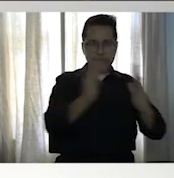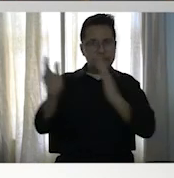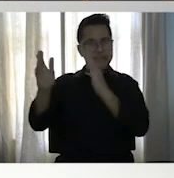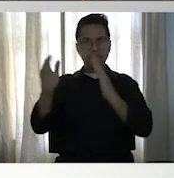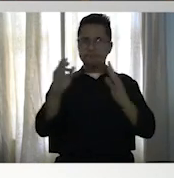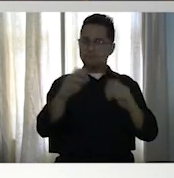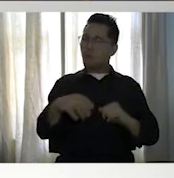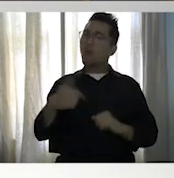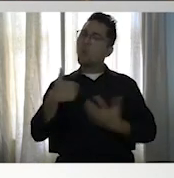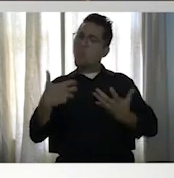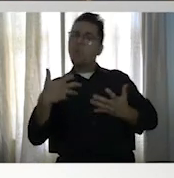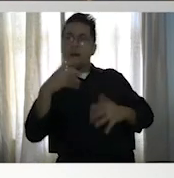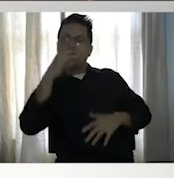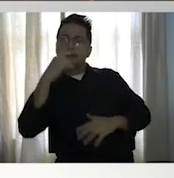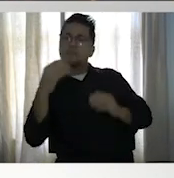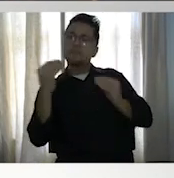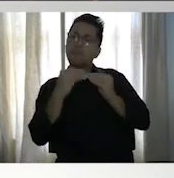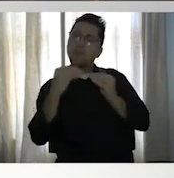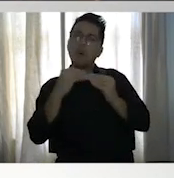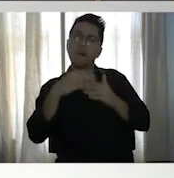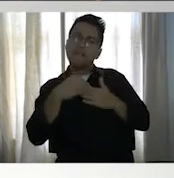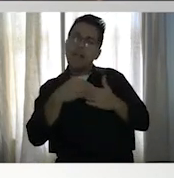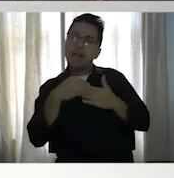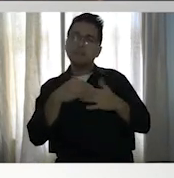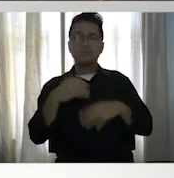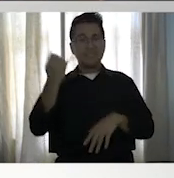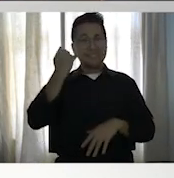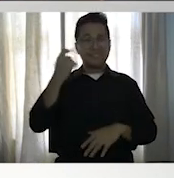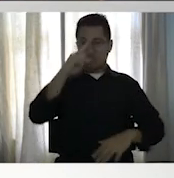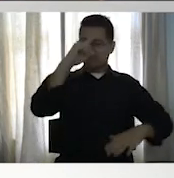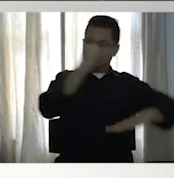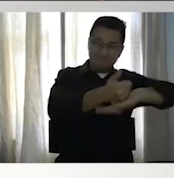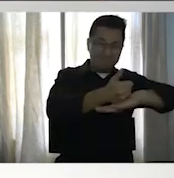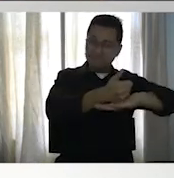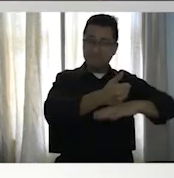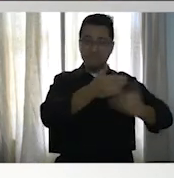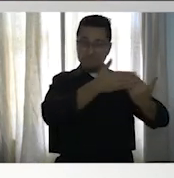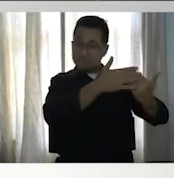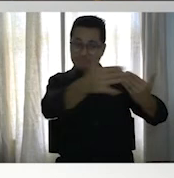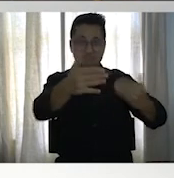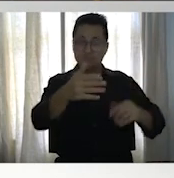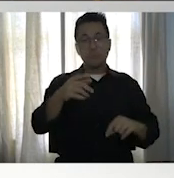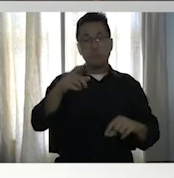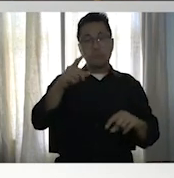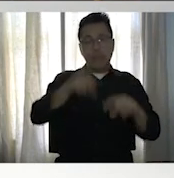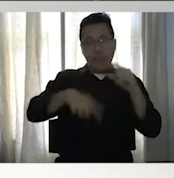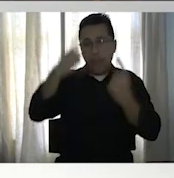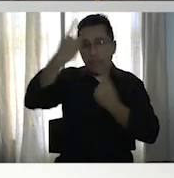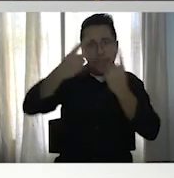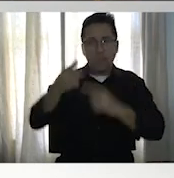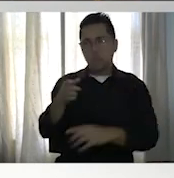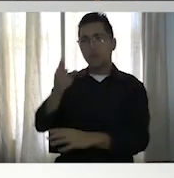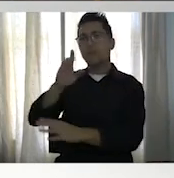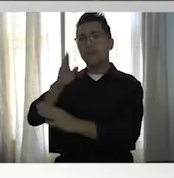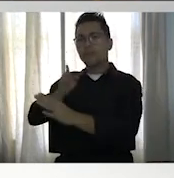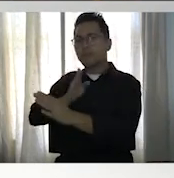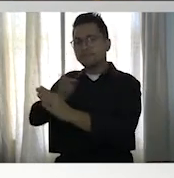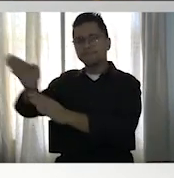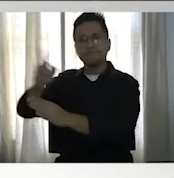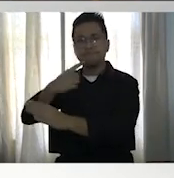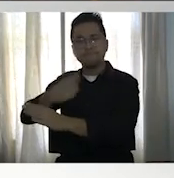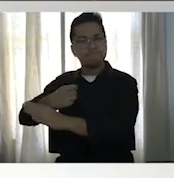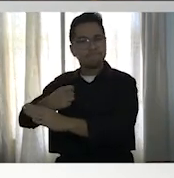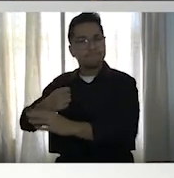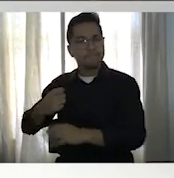kids to be more flexible, because then they can use, once you're rigid, you can't think. You're in the red zone. So, or silently. Frequently, we